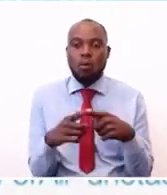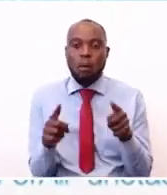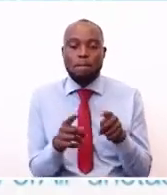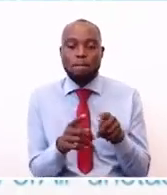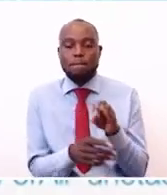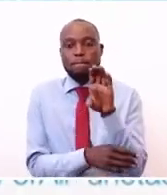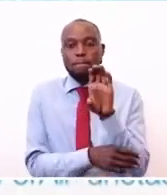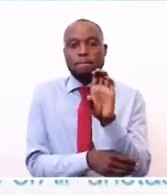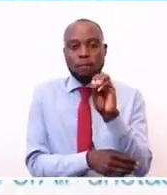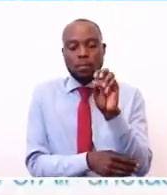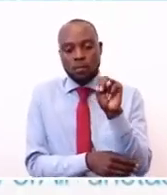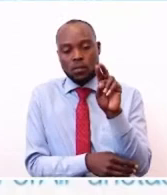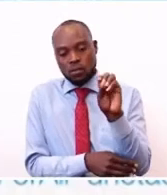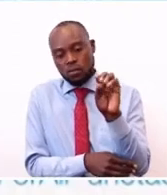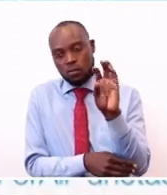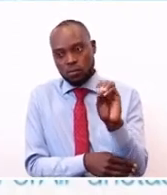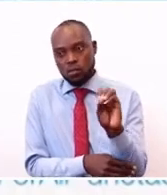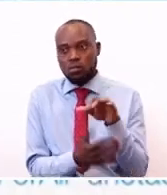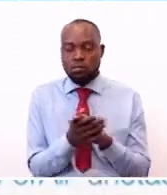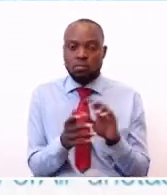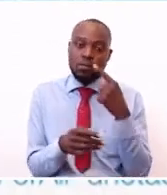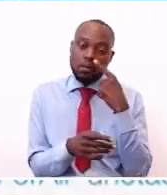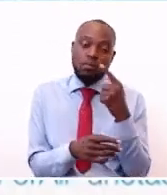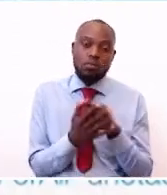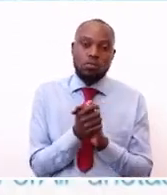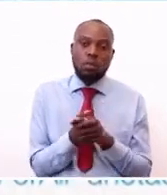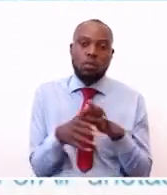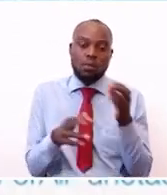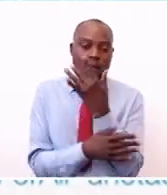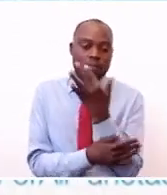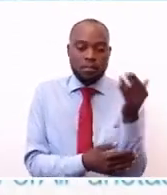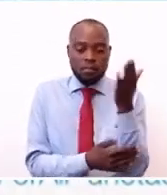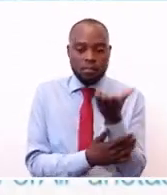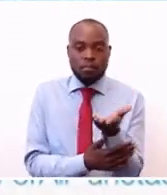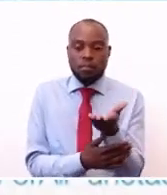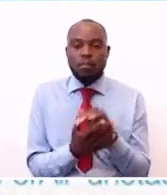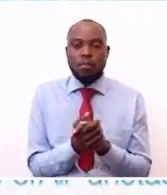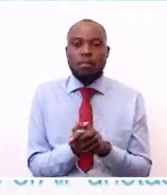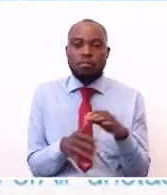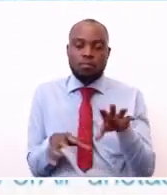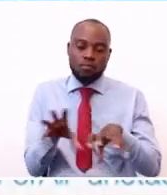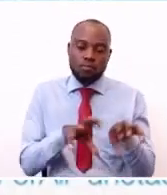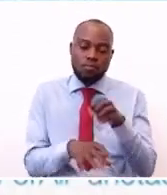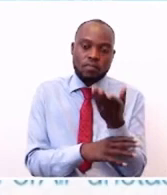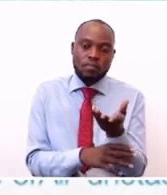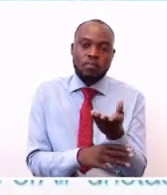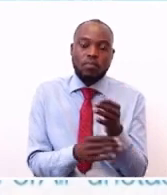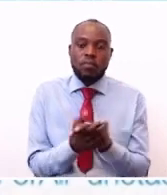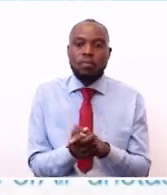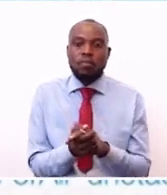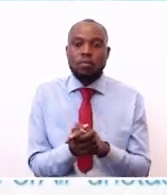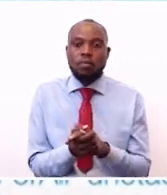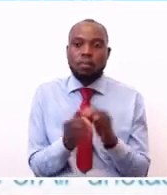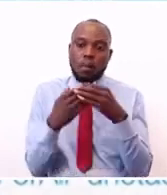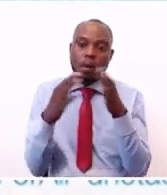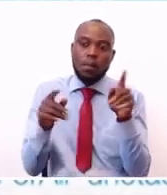and Senegal, you can actually see that on average, their servicing, their PPG, their public and